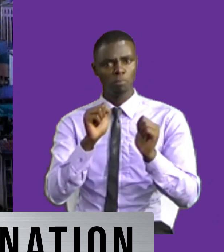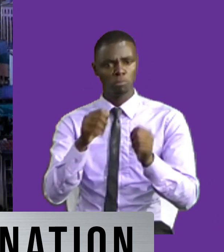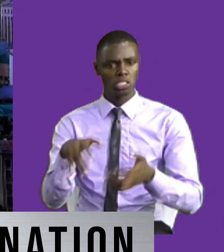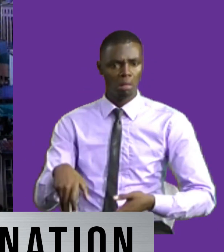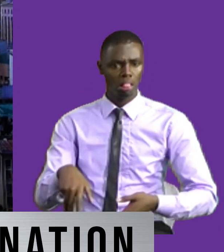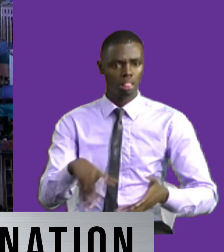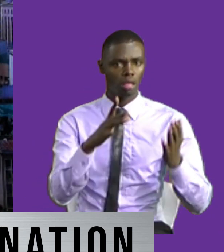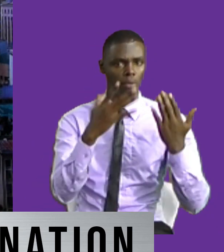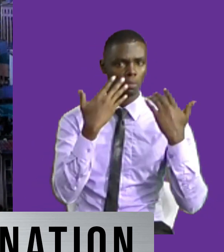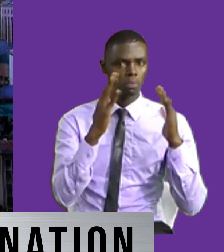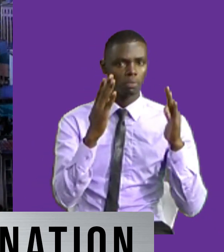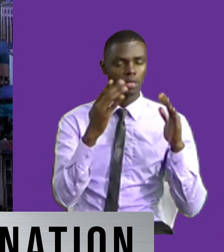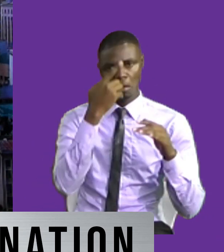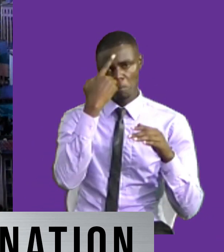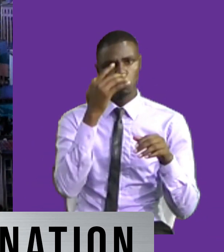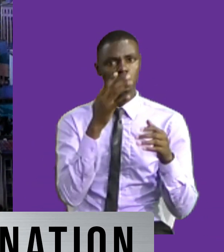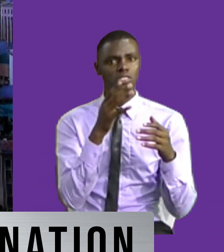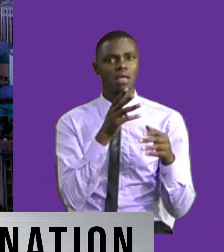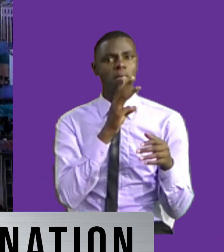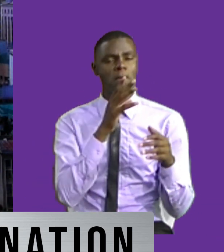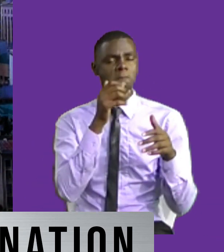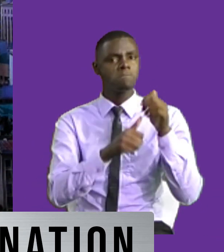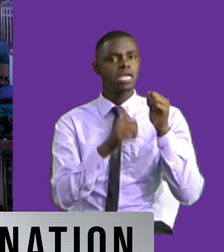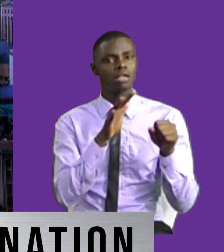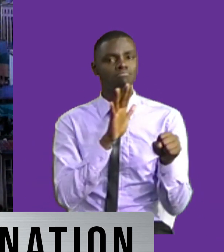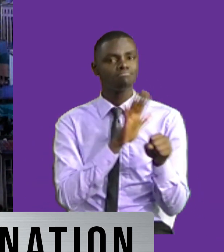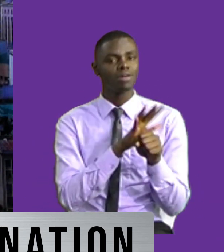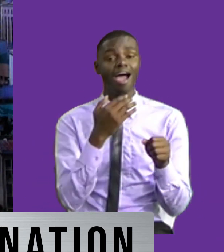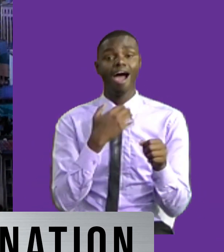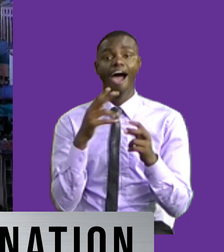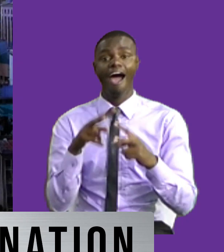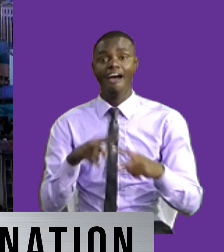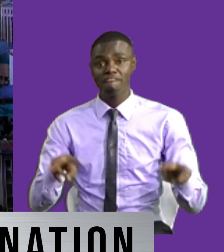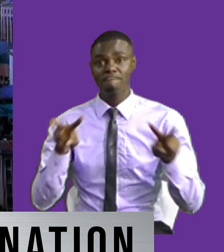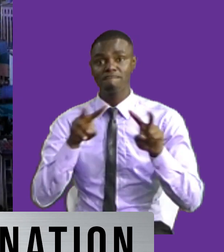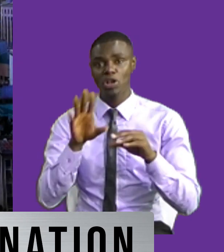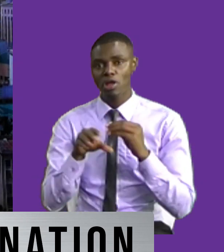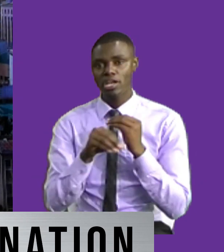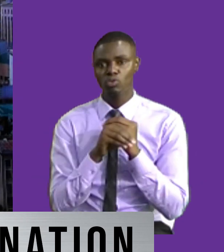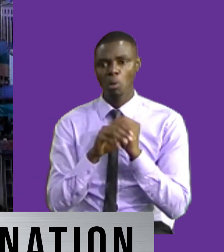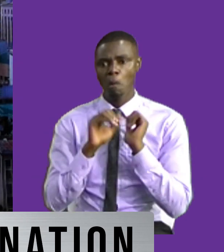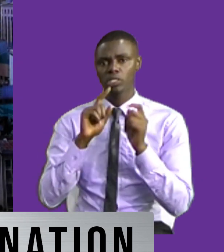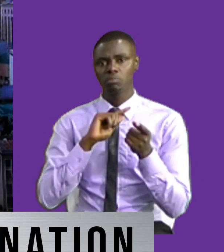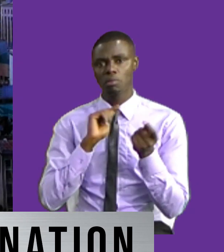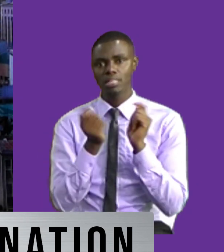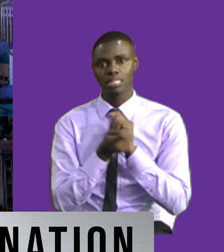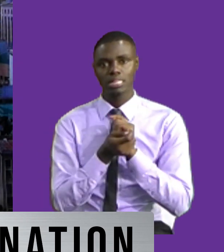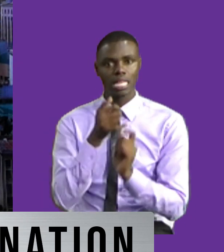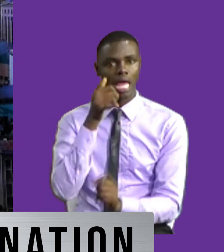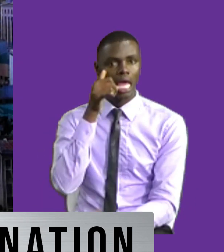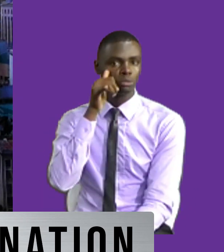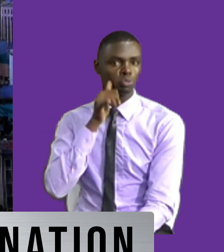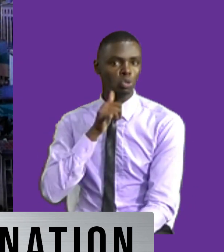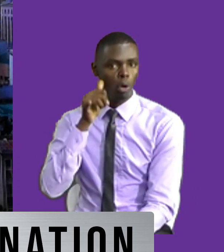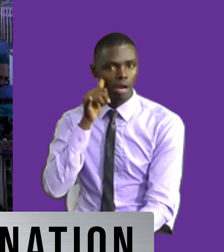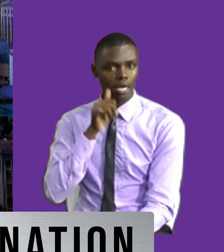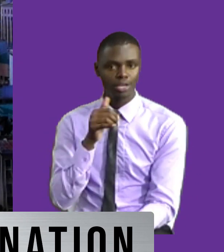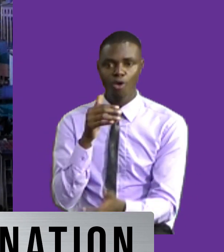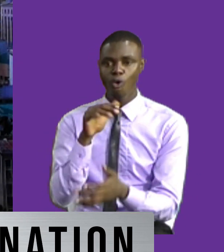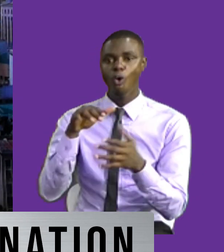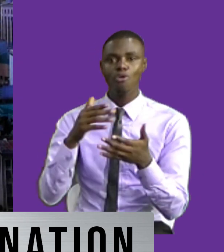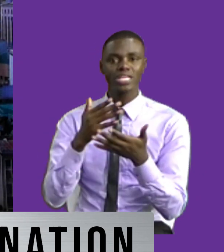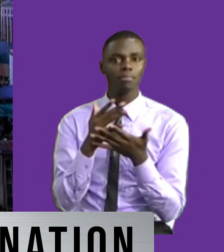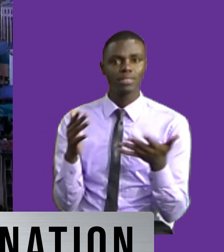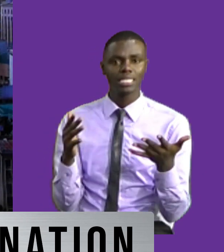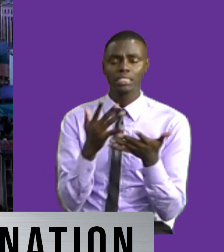in terms of plenty. Is there something like value addition? Can't it be turned into yogurt or something? You know,